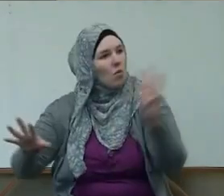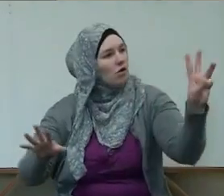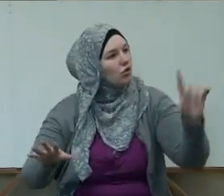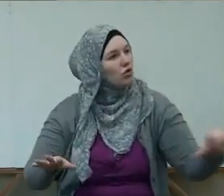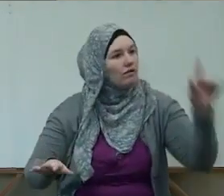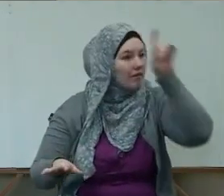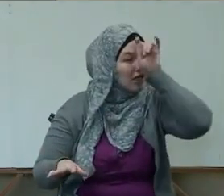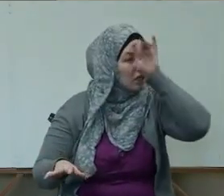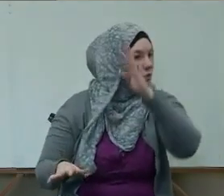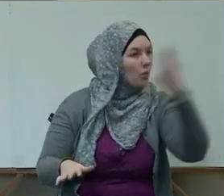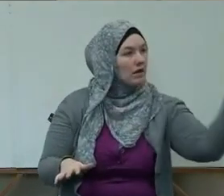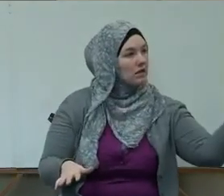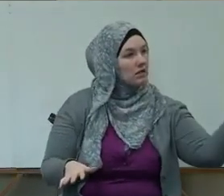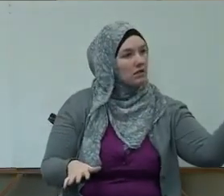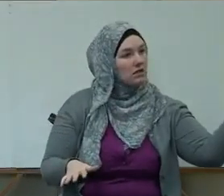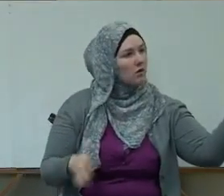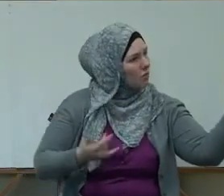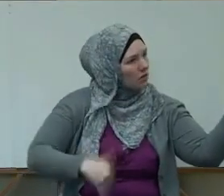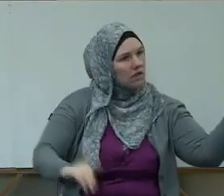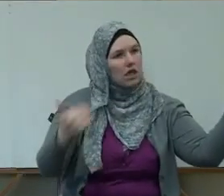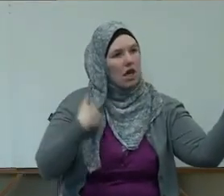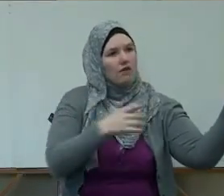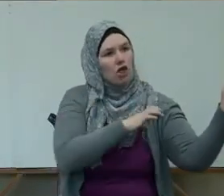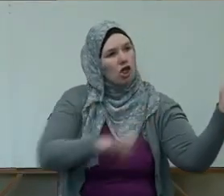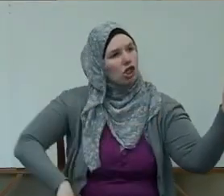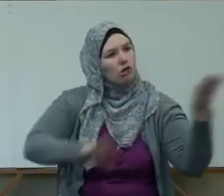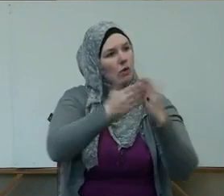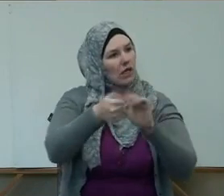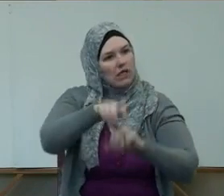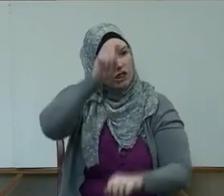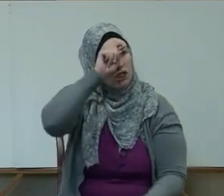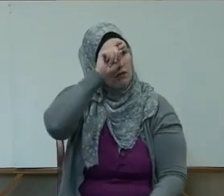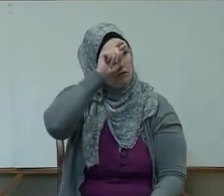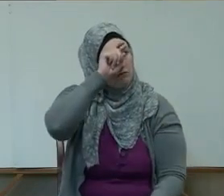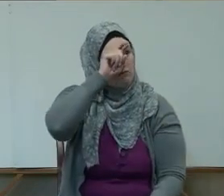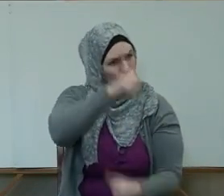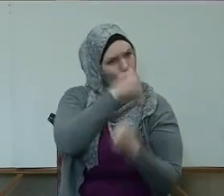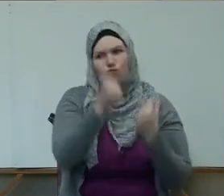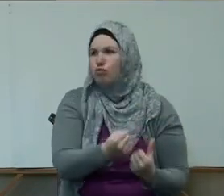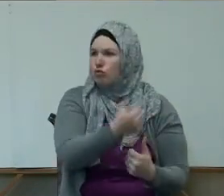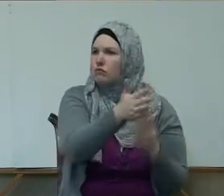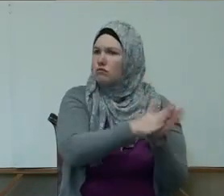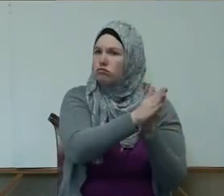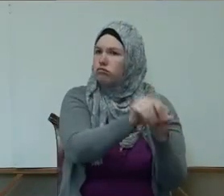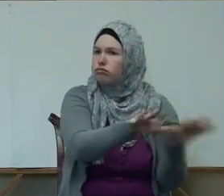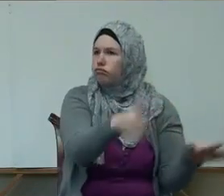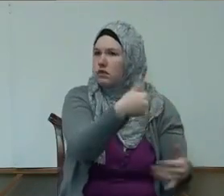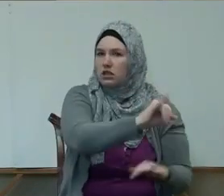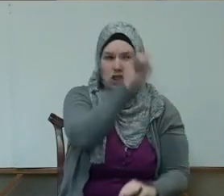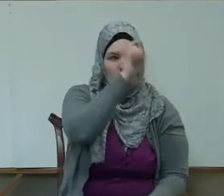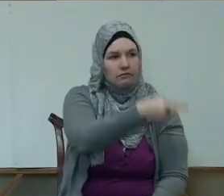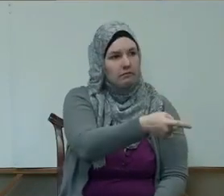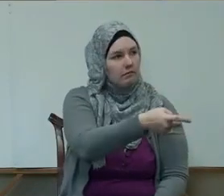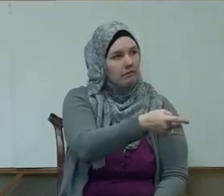From Egypt West, we still have a Christian community in Egypt that is quite strong and vibrant, that it wants